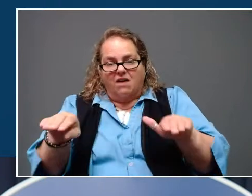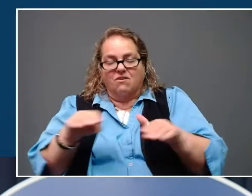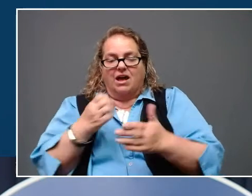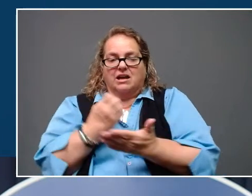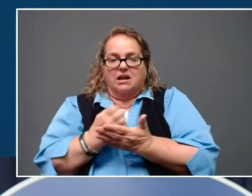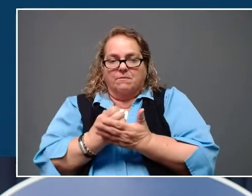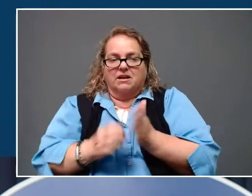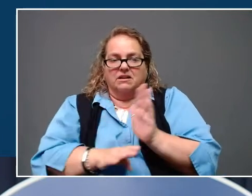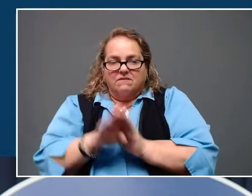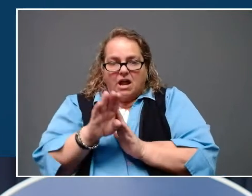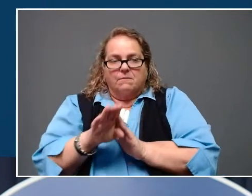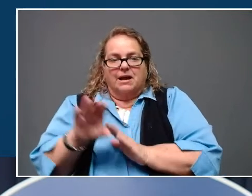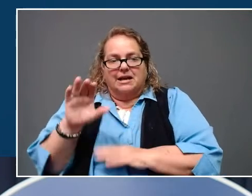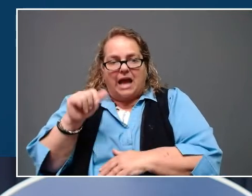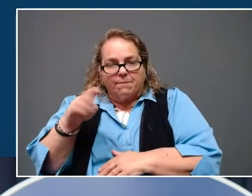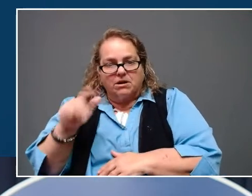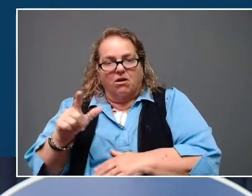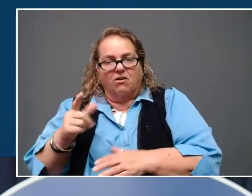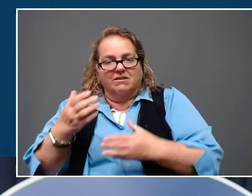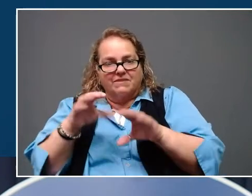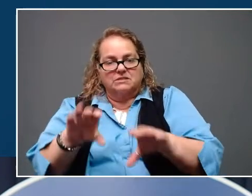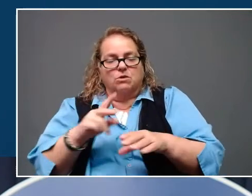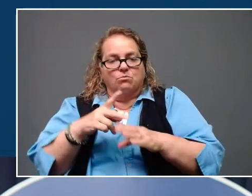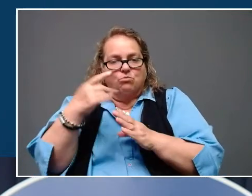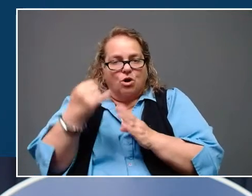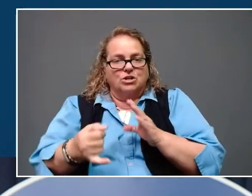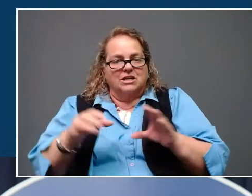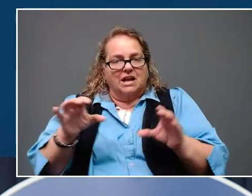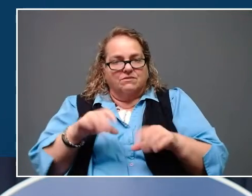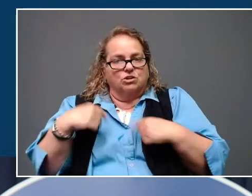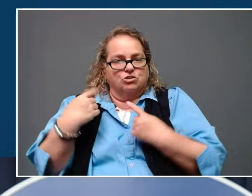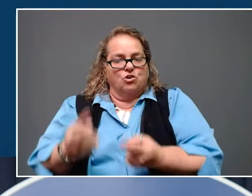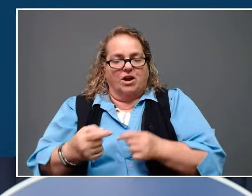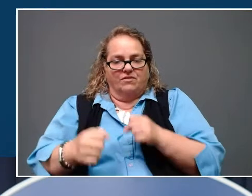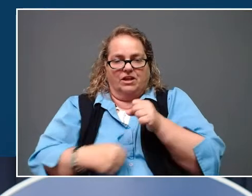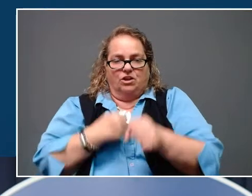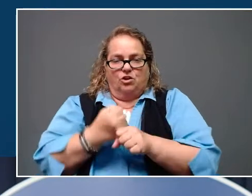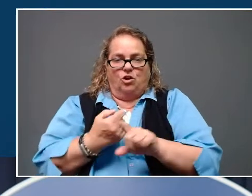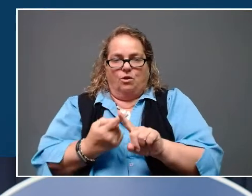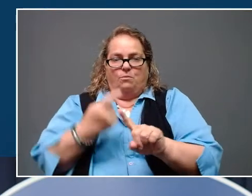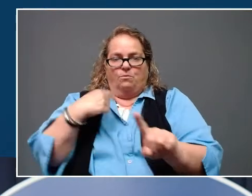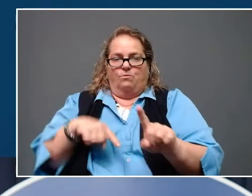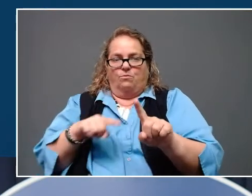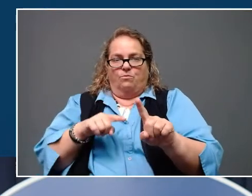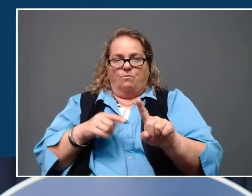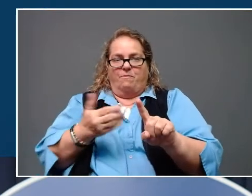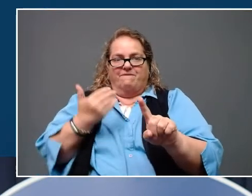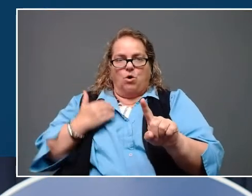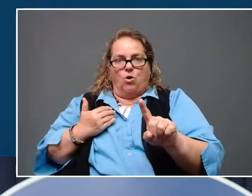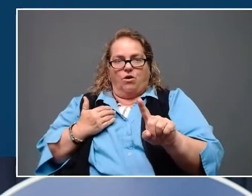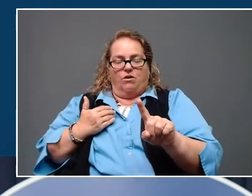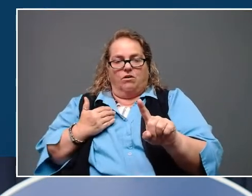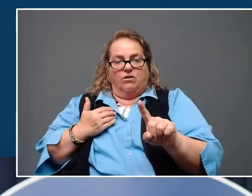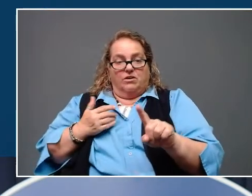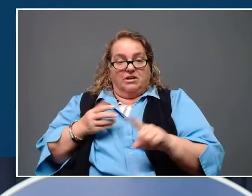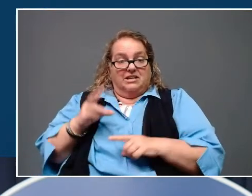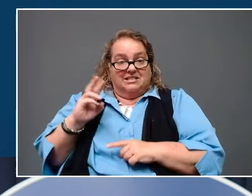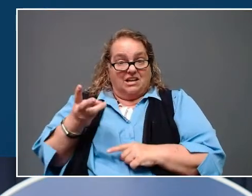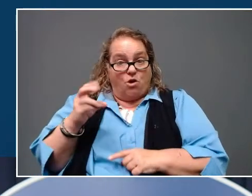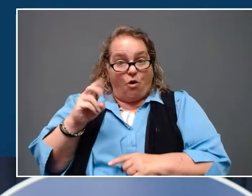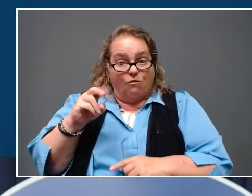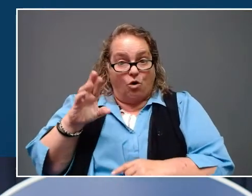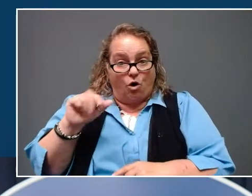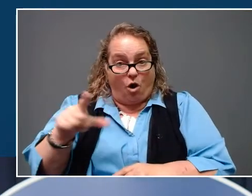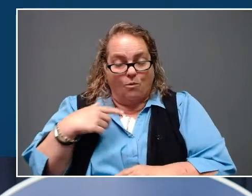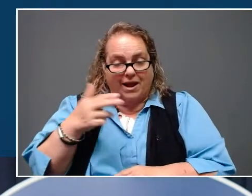investment project activity during the previous calendar year. In addition to being 6th overall, we had 2